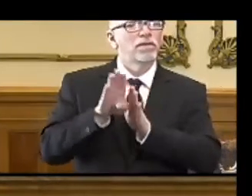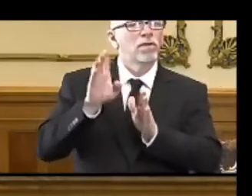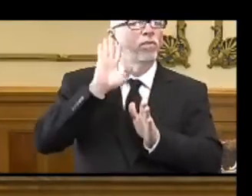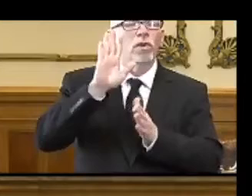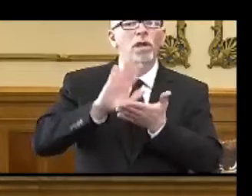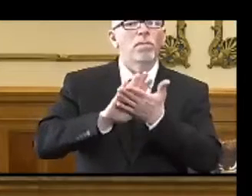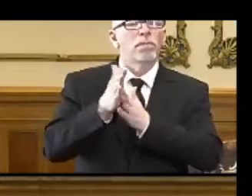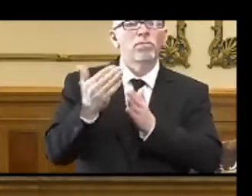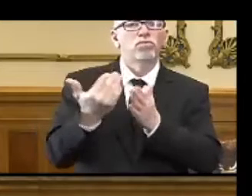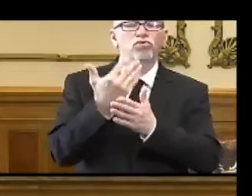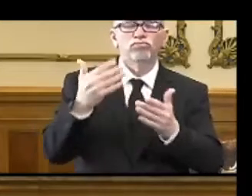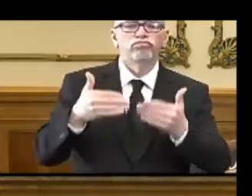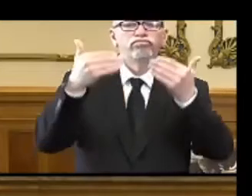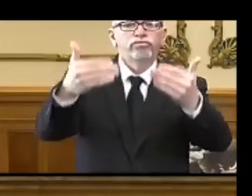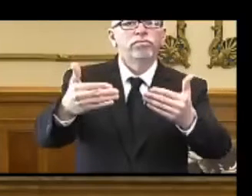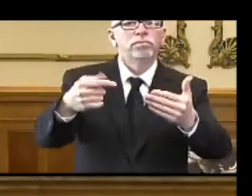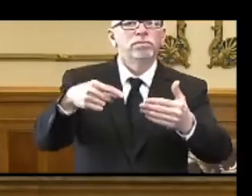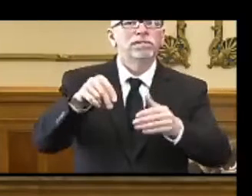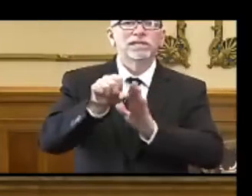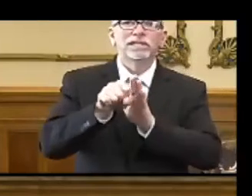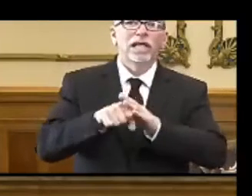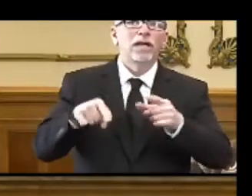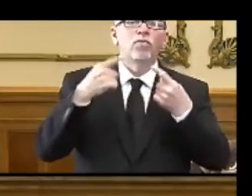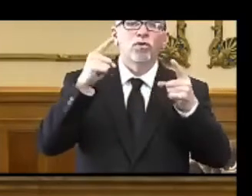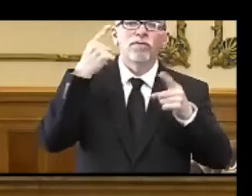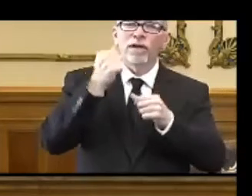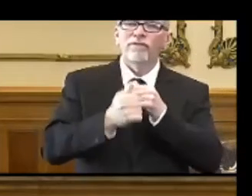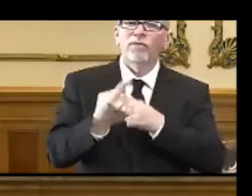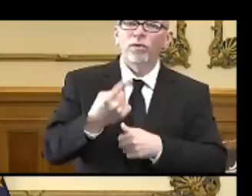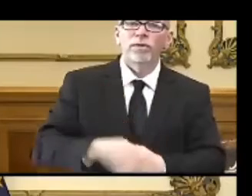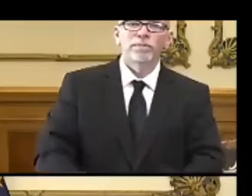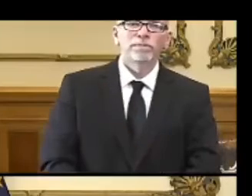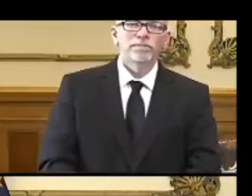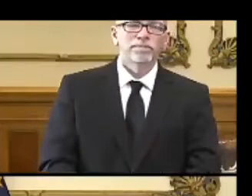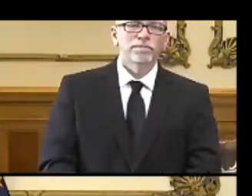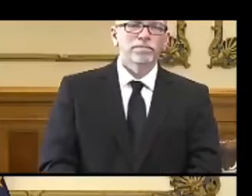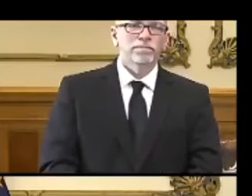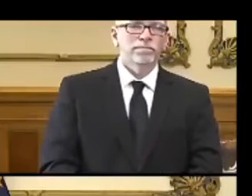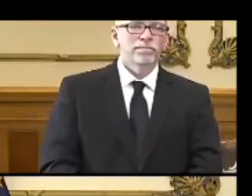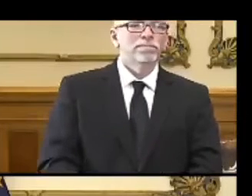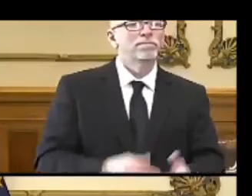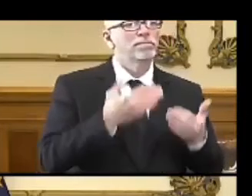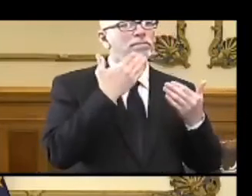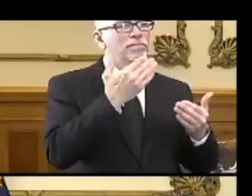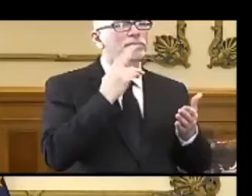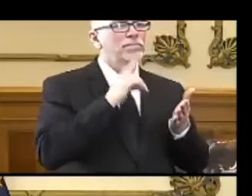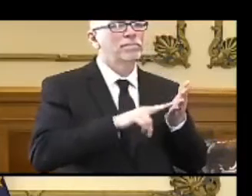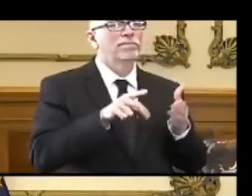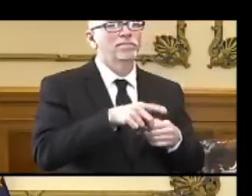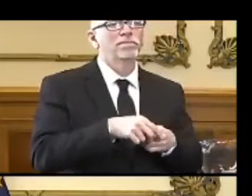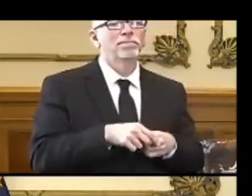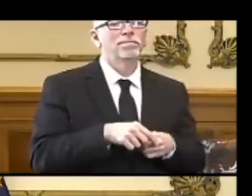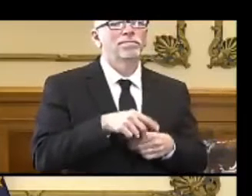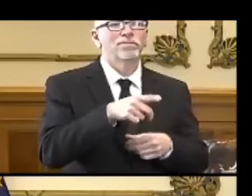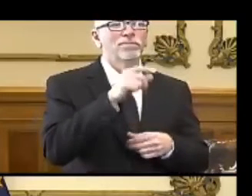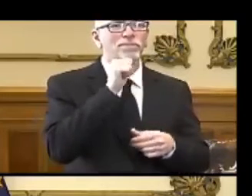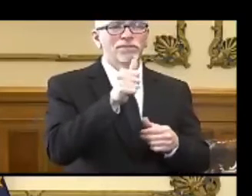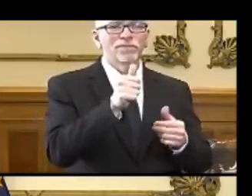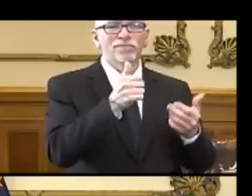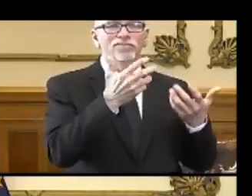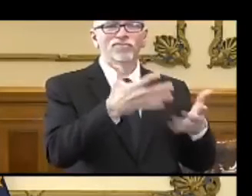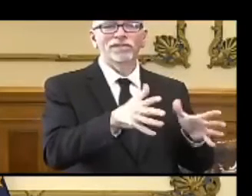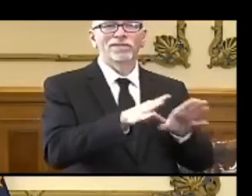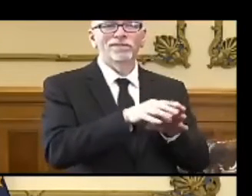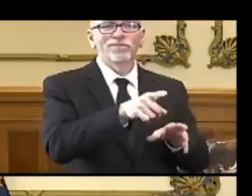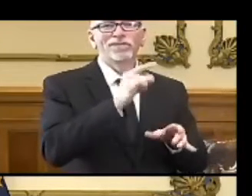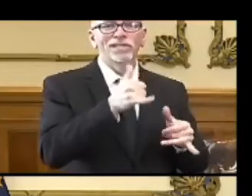new level in a state that works for everyone. Thank you, Secretary. You are by no means closed. You are